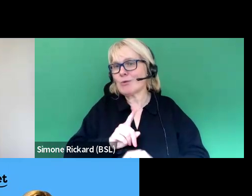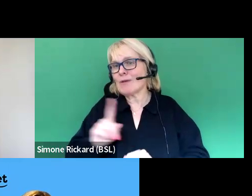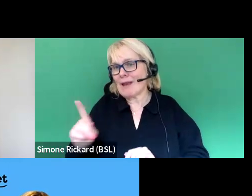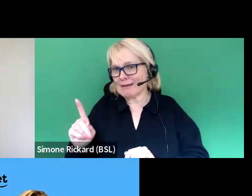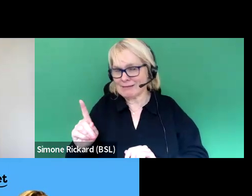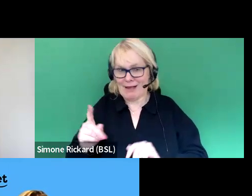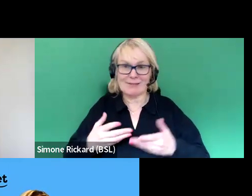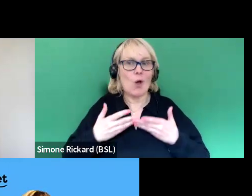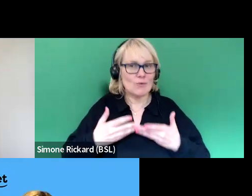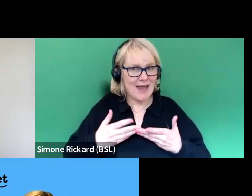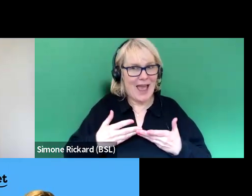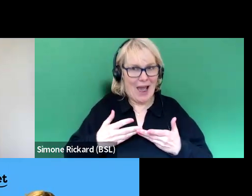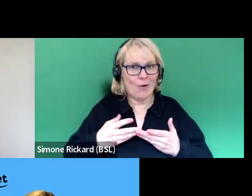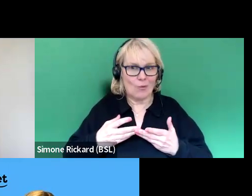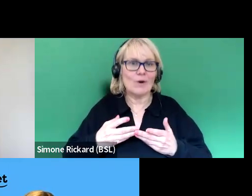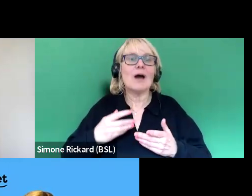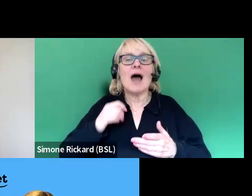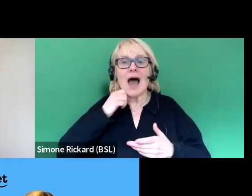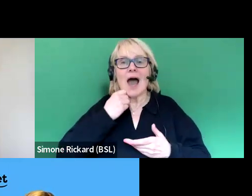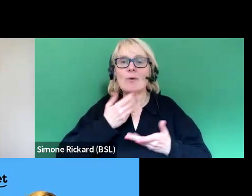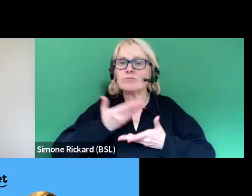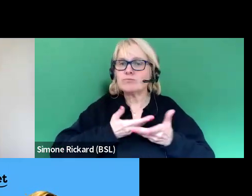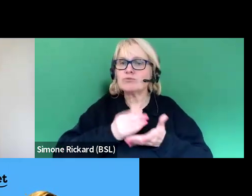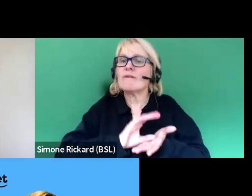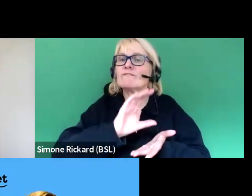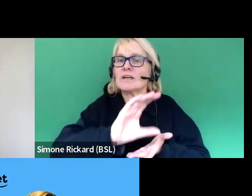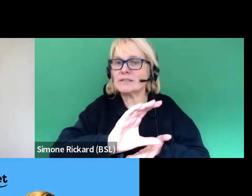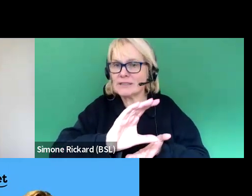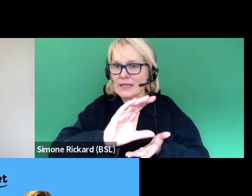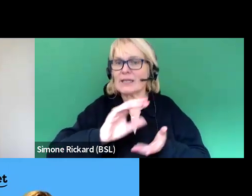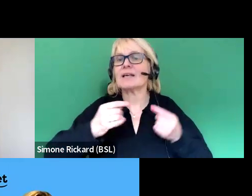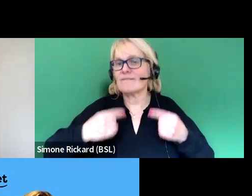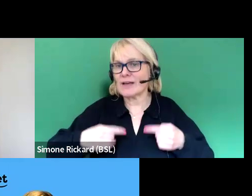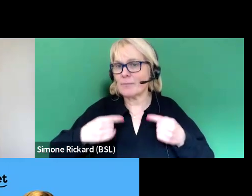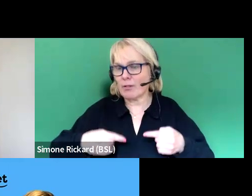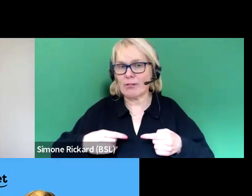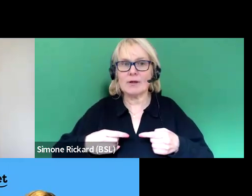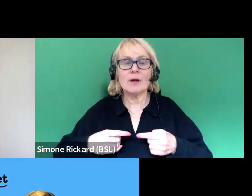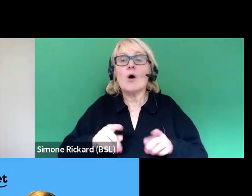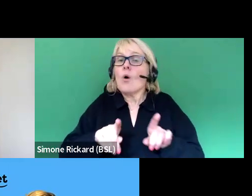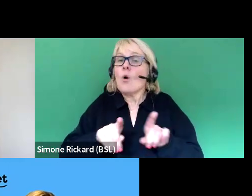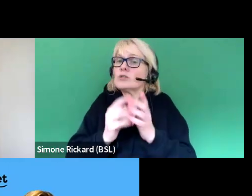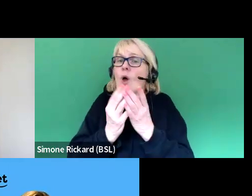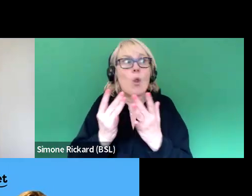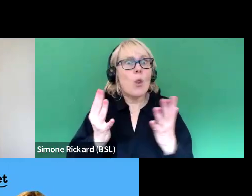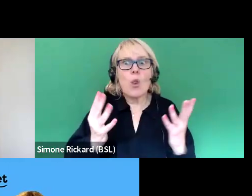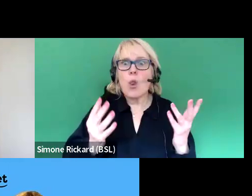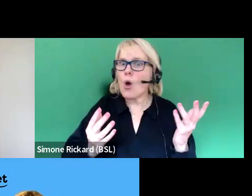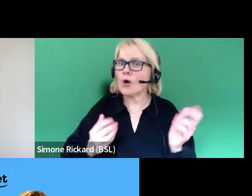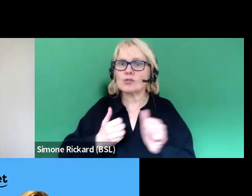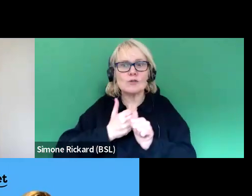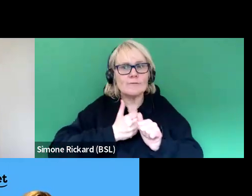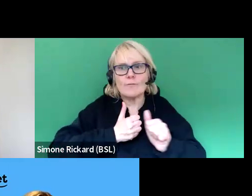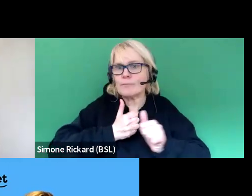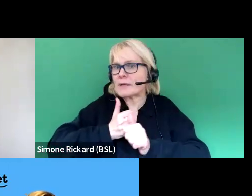that now, but there is also funding available to support you. And there are also lots of organisations out there that can